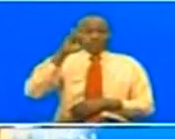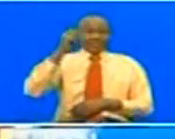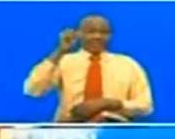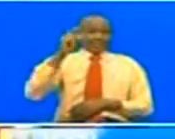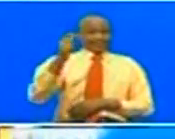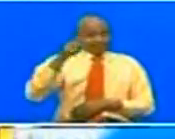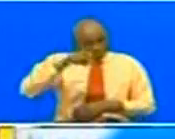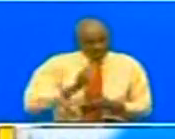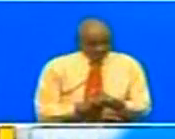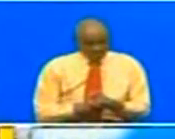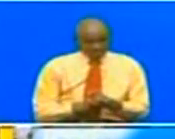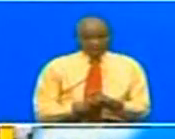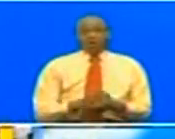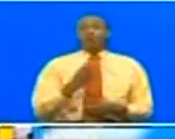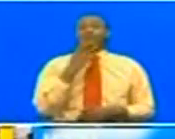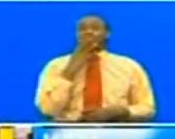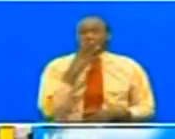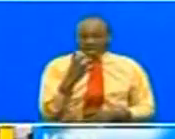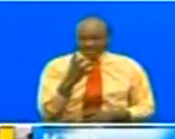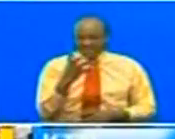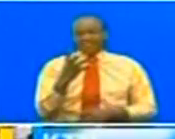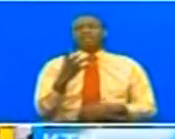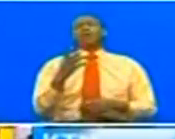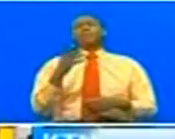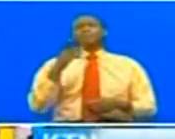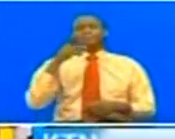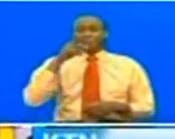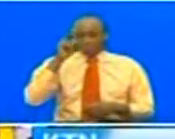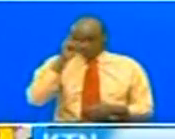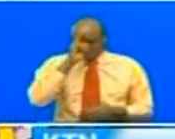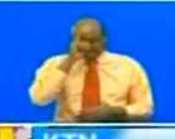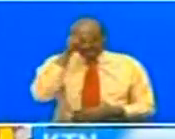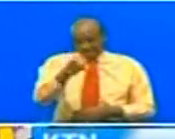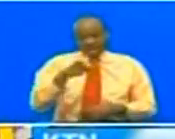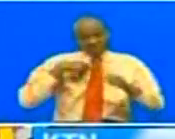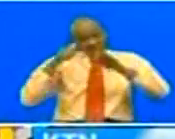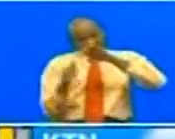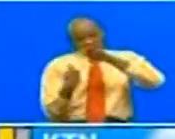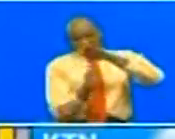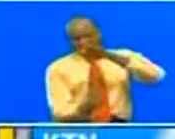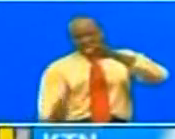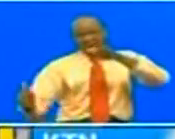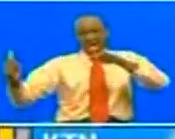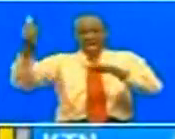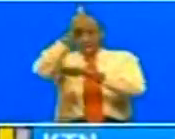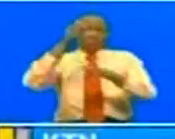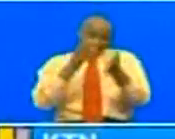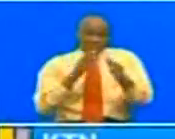bypassed 400 senior police officers in landing his job as the IG? Sisi tumekuja